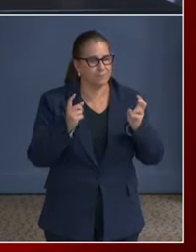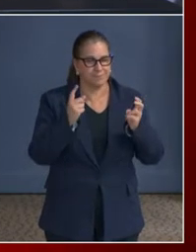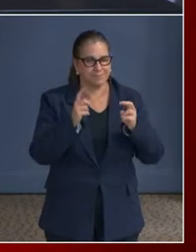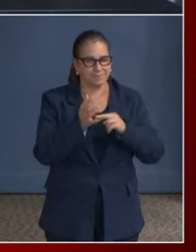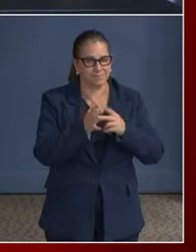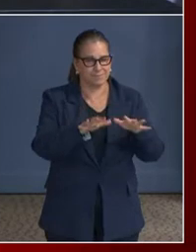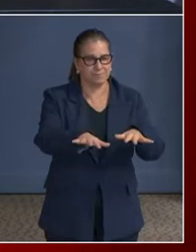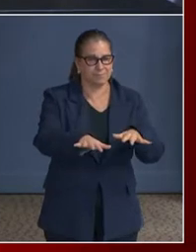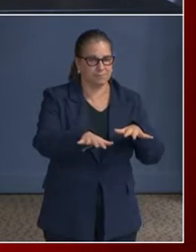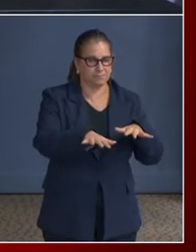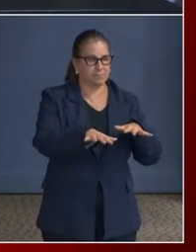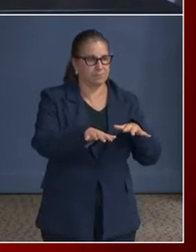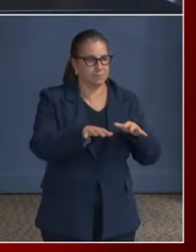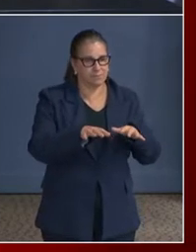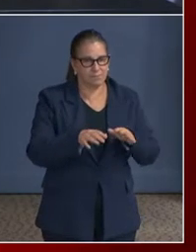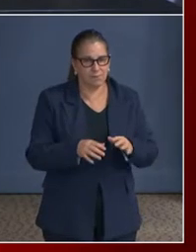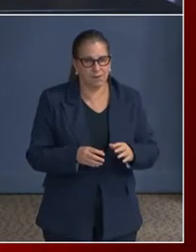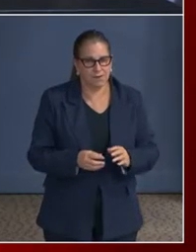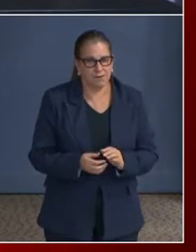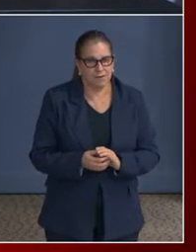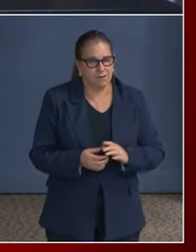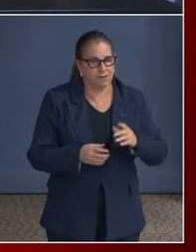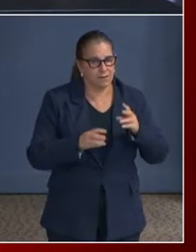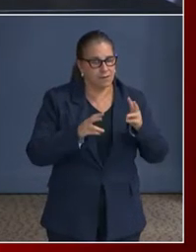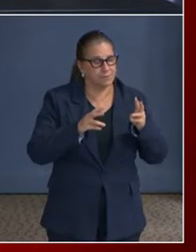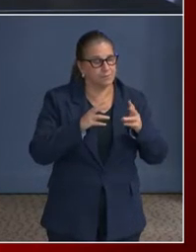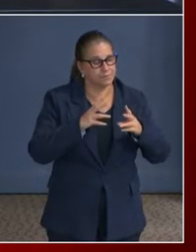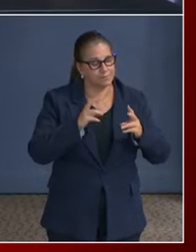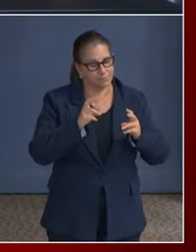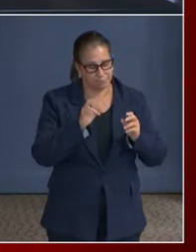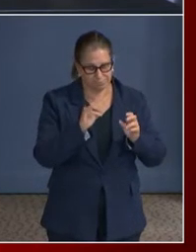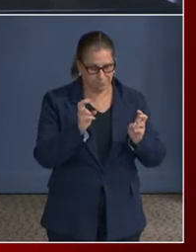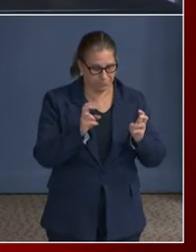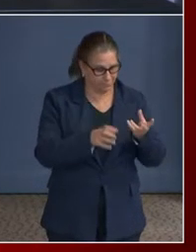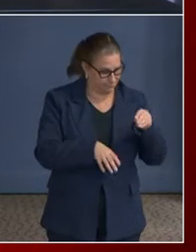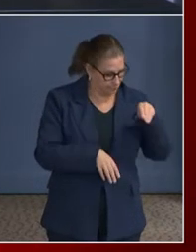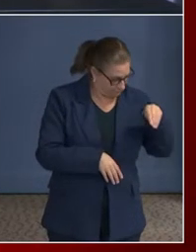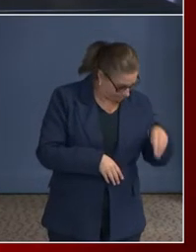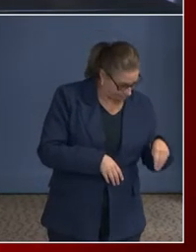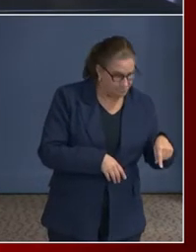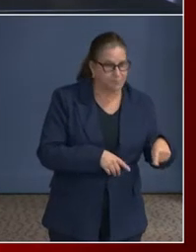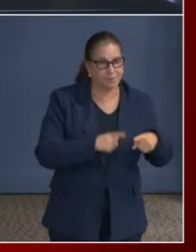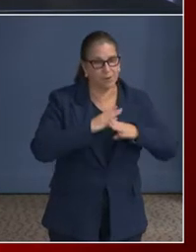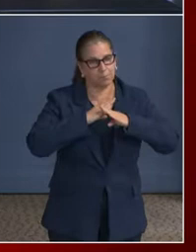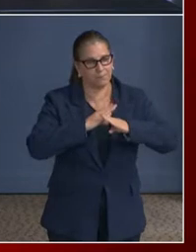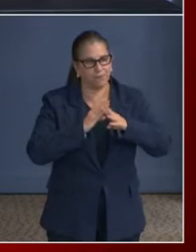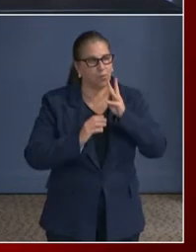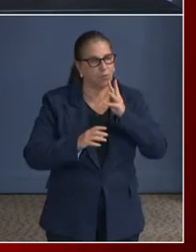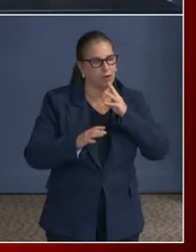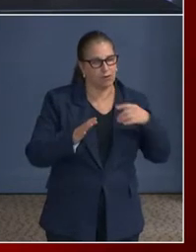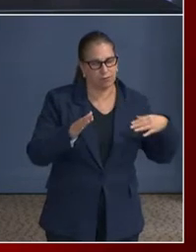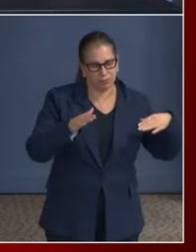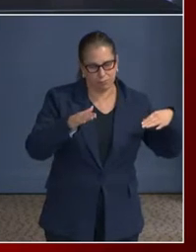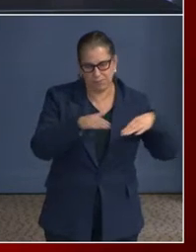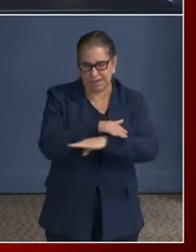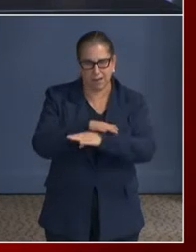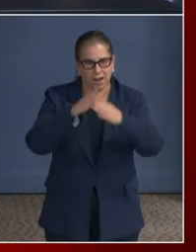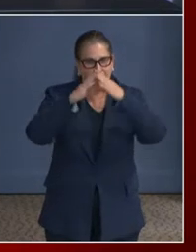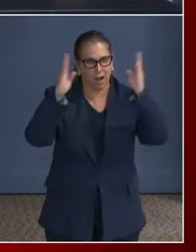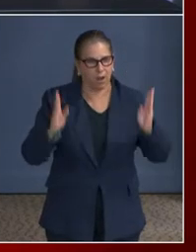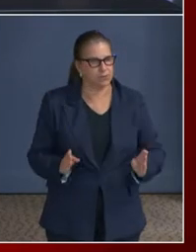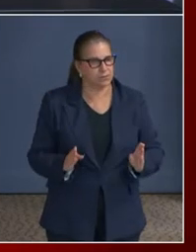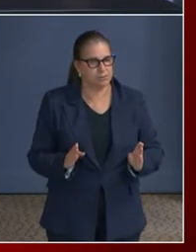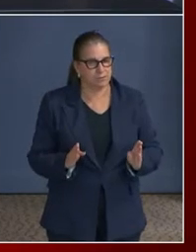those neighbors, those affected neighborhoods should go to wastewater.gov for more information about